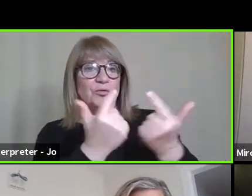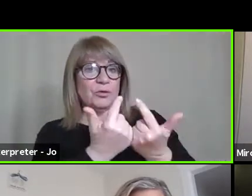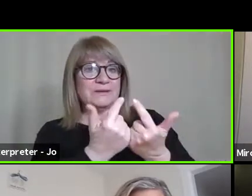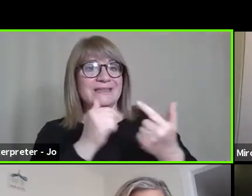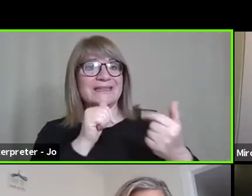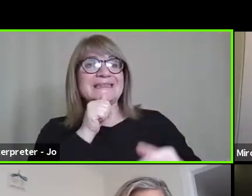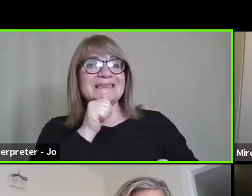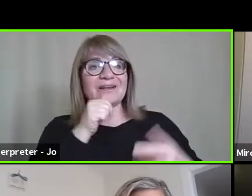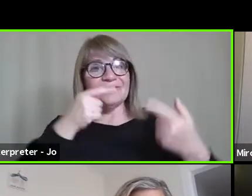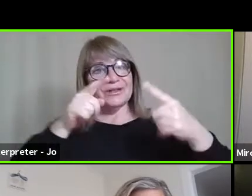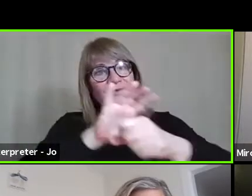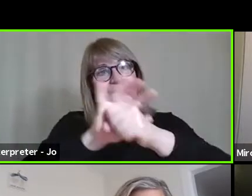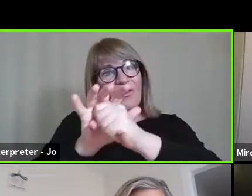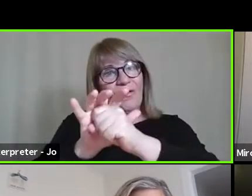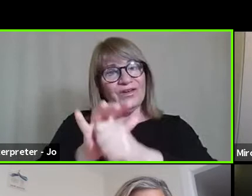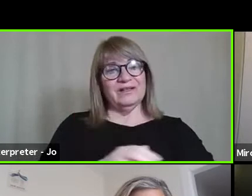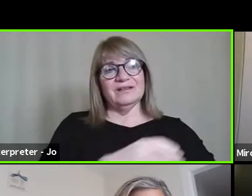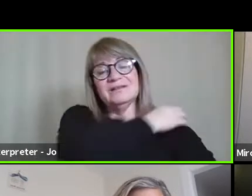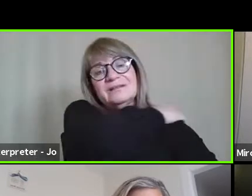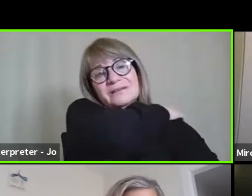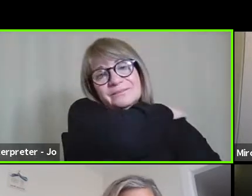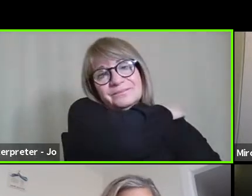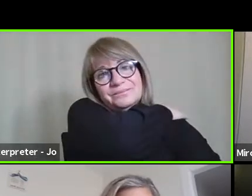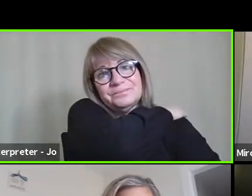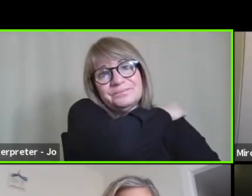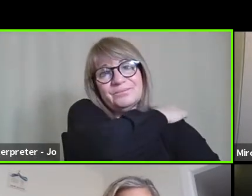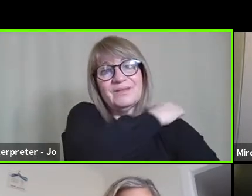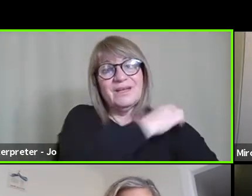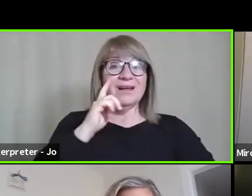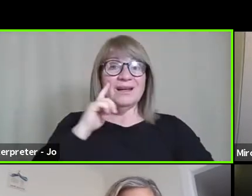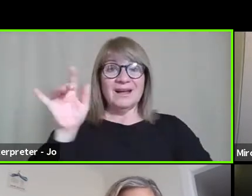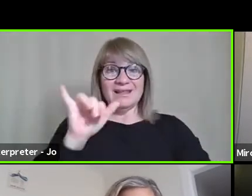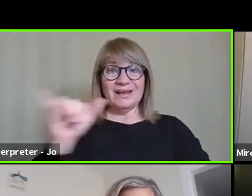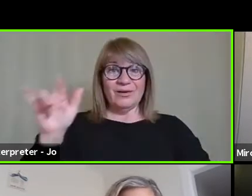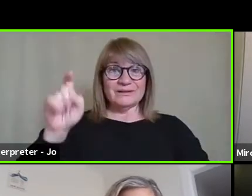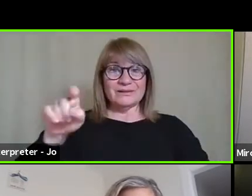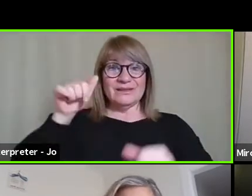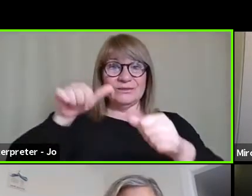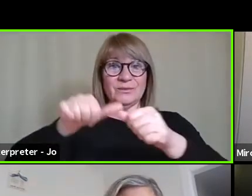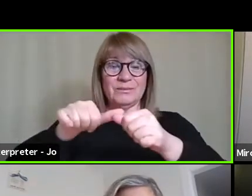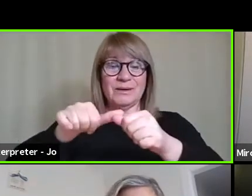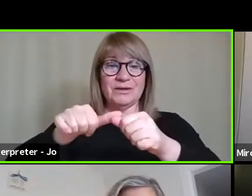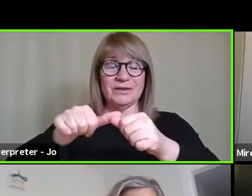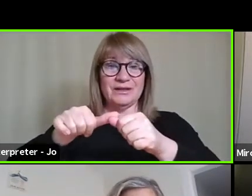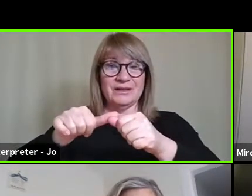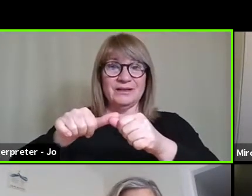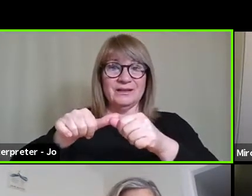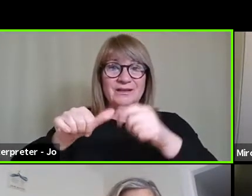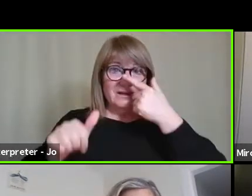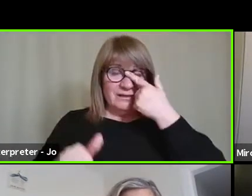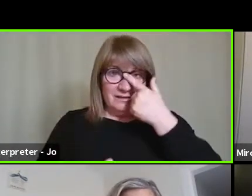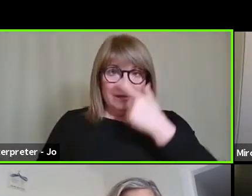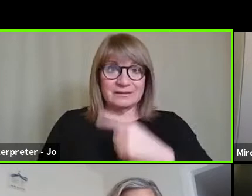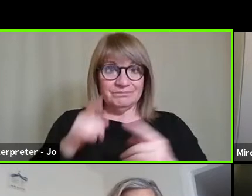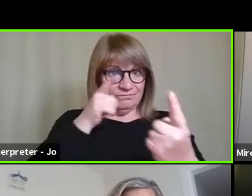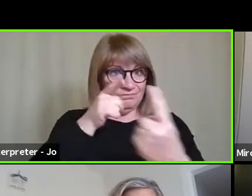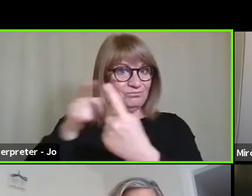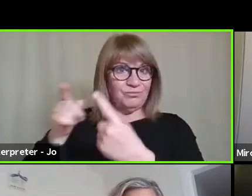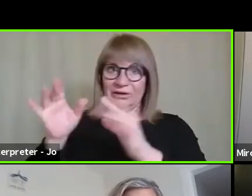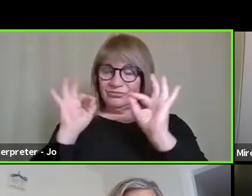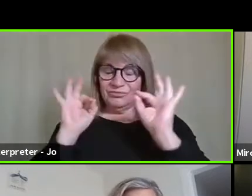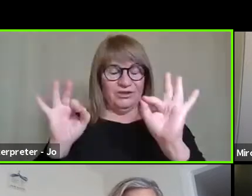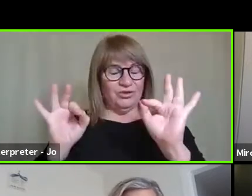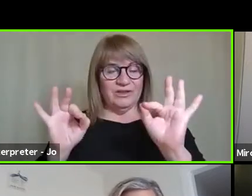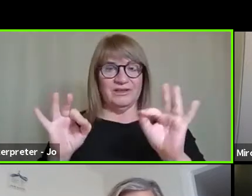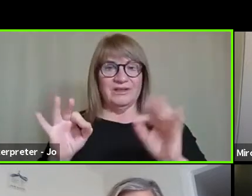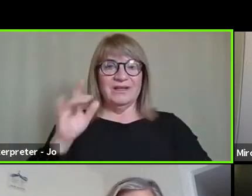responsible for that i think also to keep in mind there's you know um all these points are really good and i think there's so much here